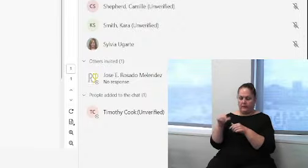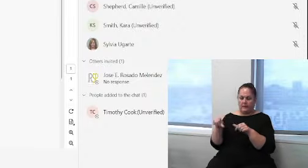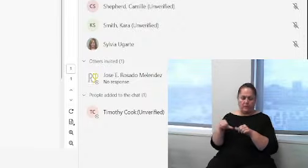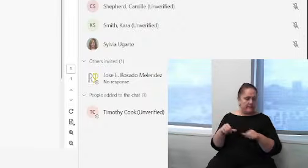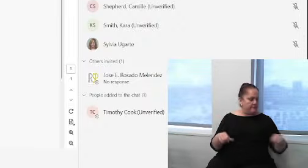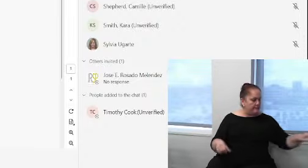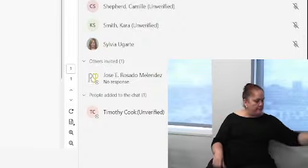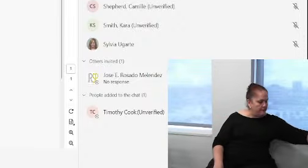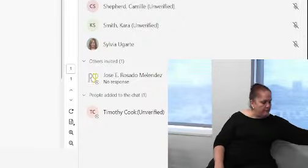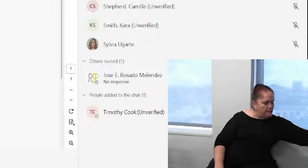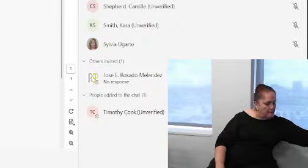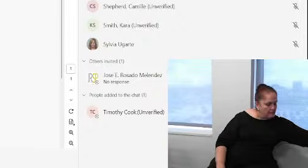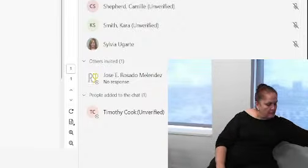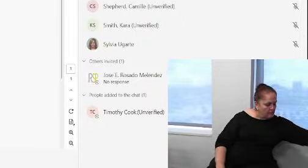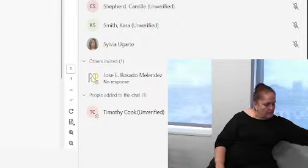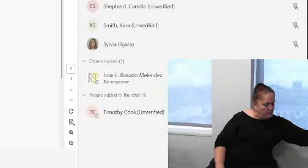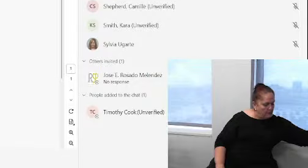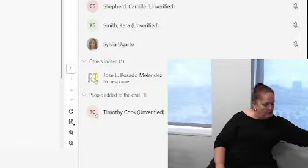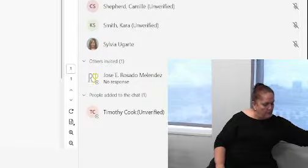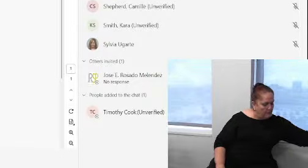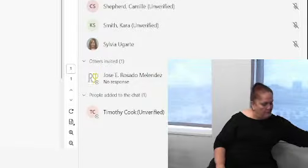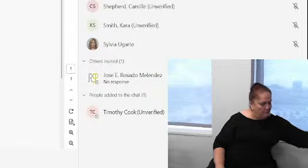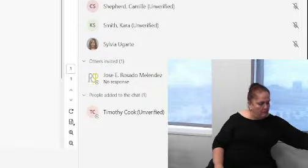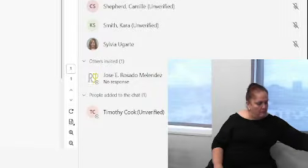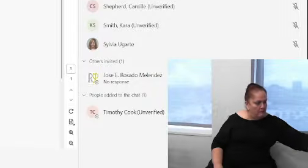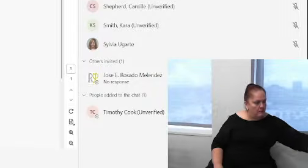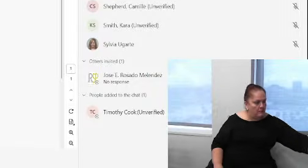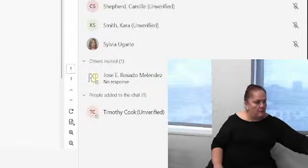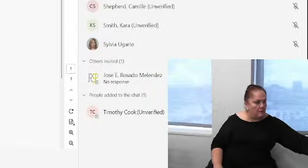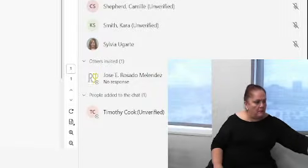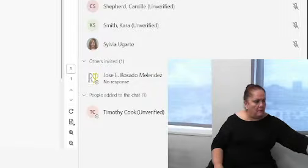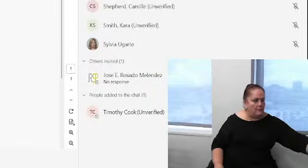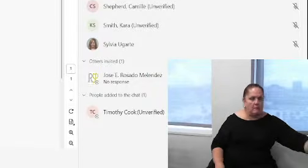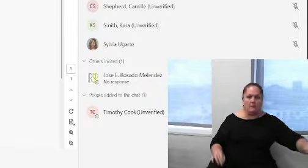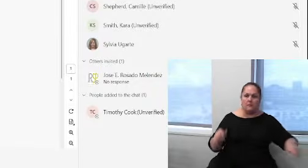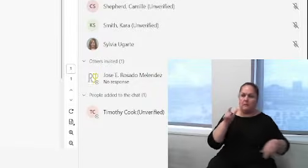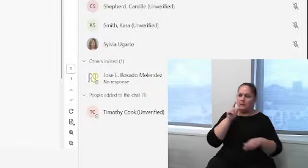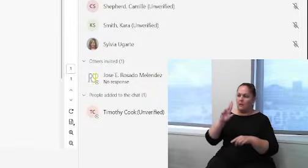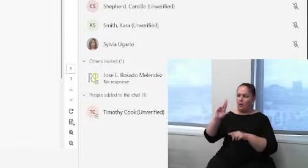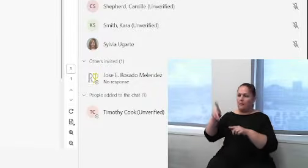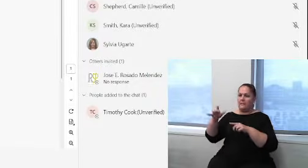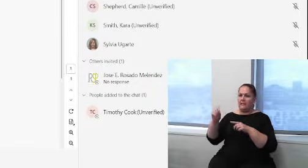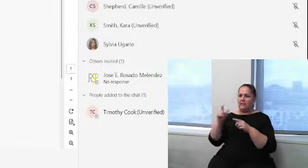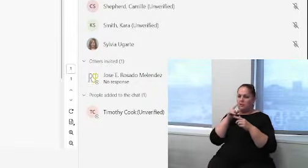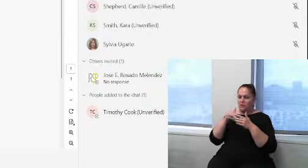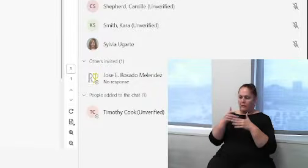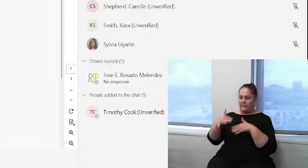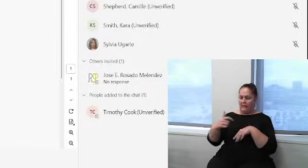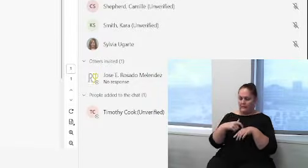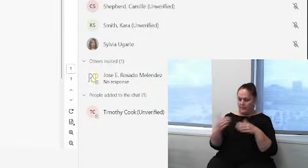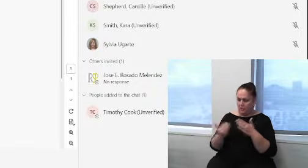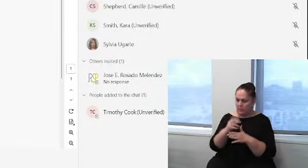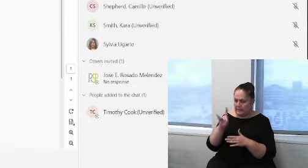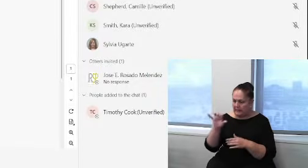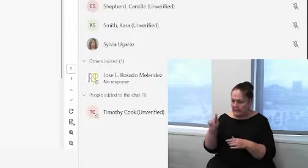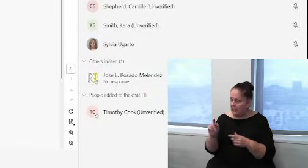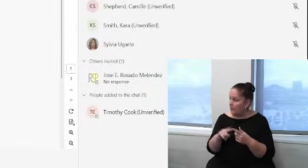matters. Okay, thank you. And is he also the one who updates it over time with new